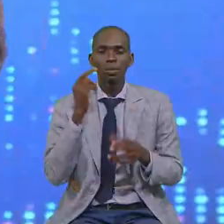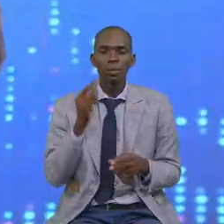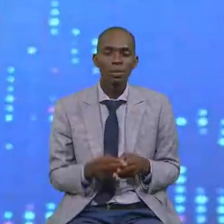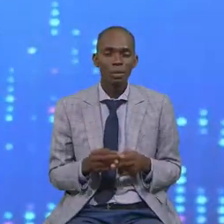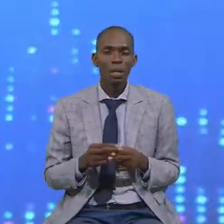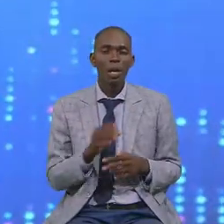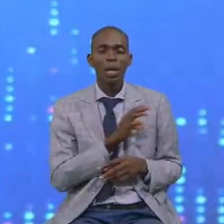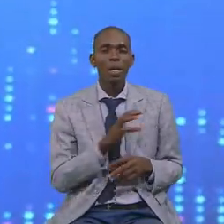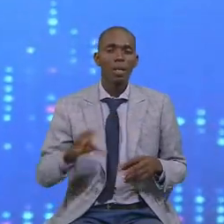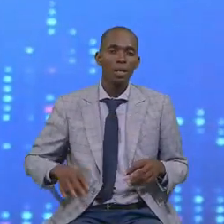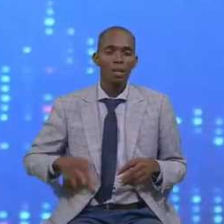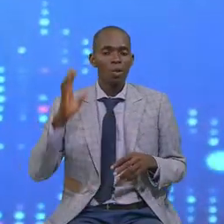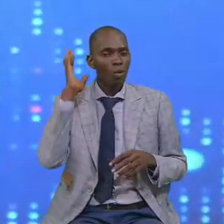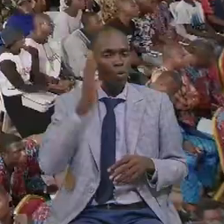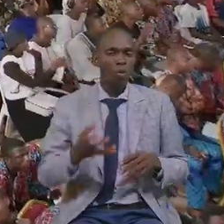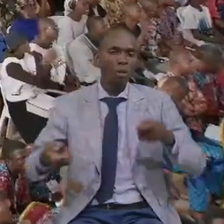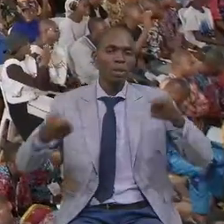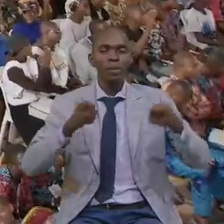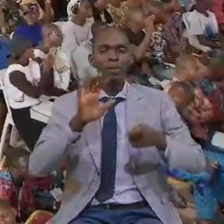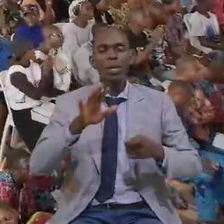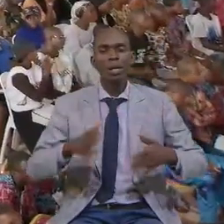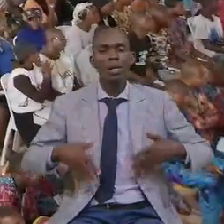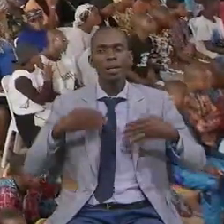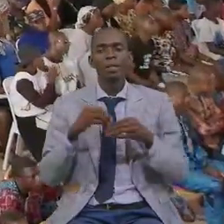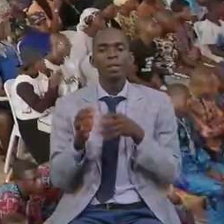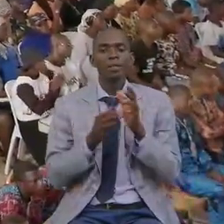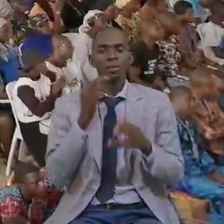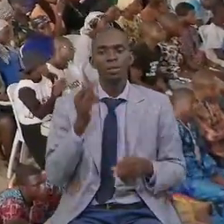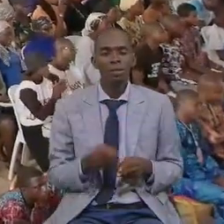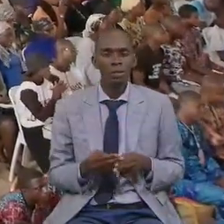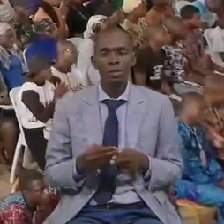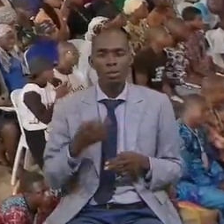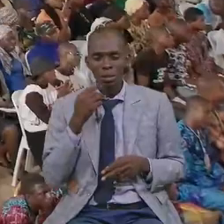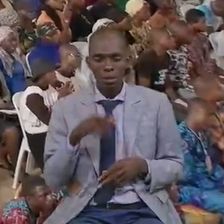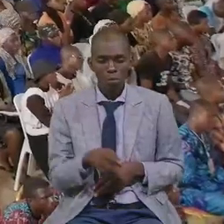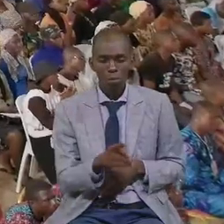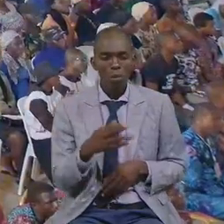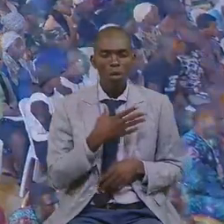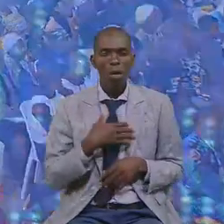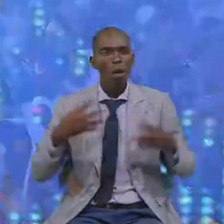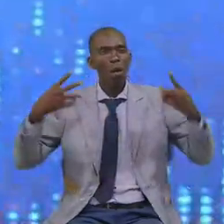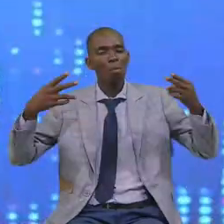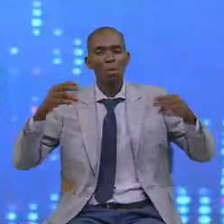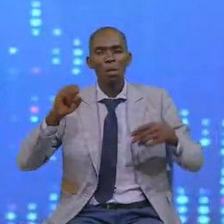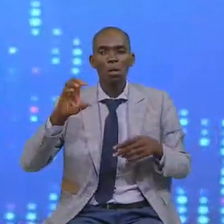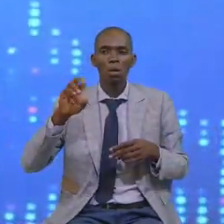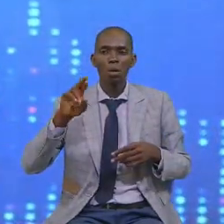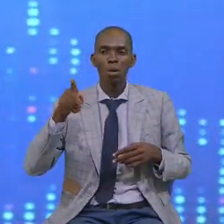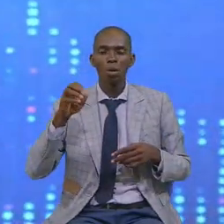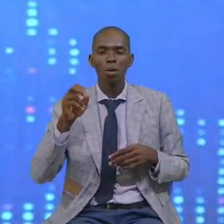Christ will take hold of your life. The serpent and the scorpion say, leave me alone.